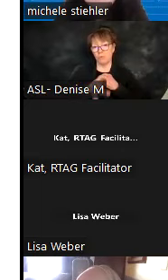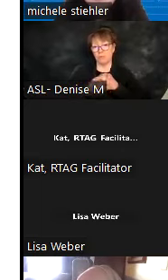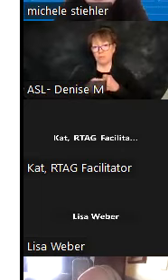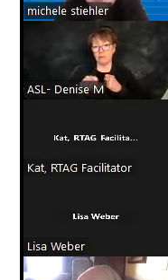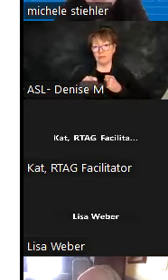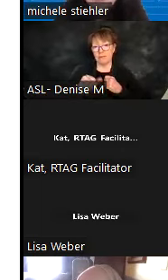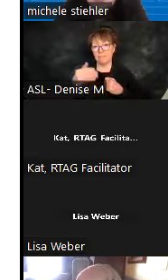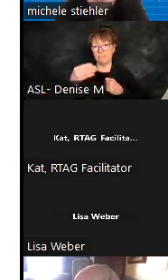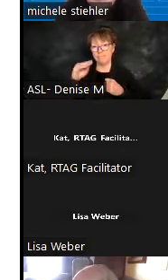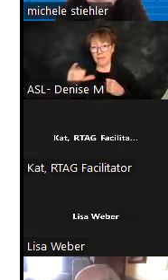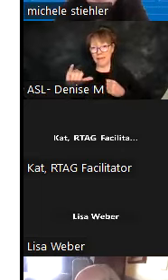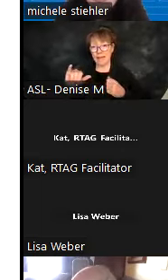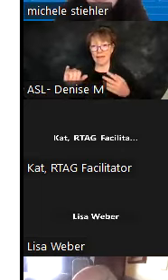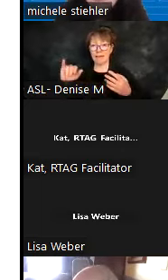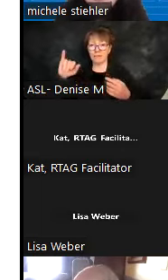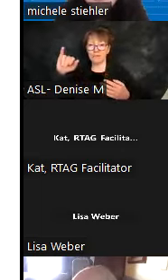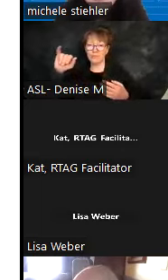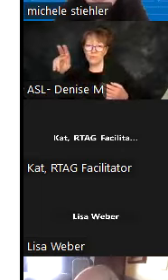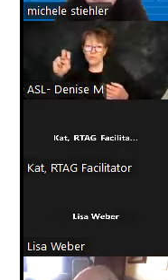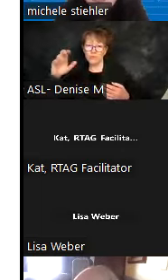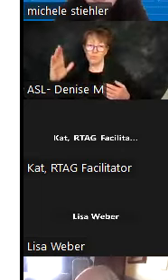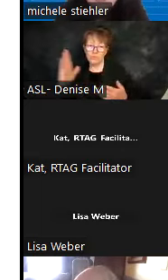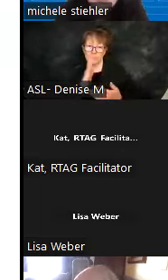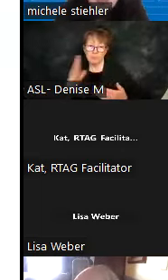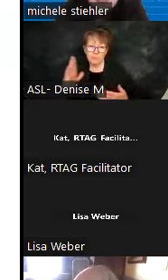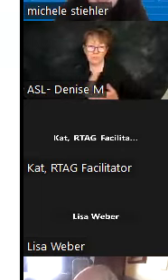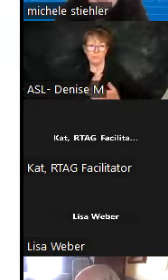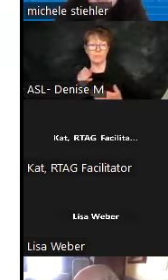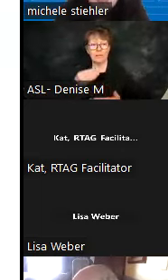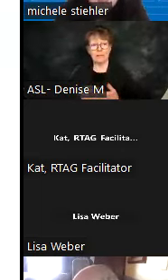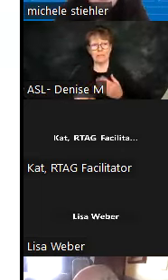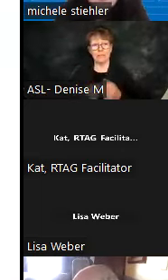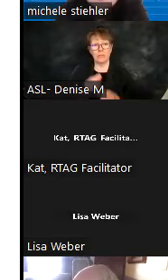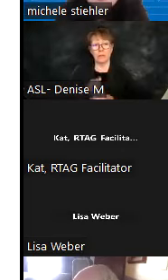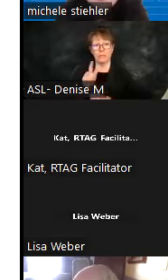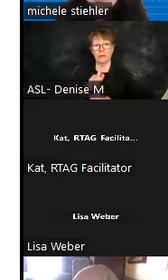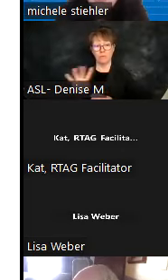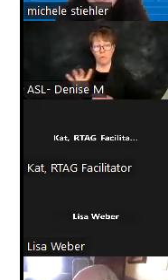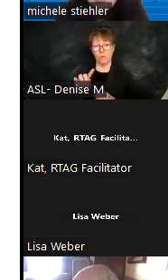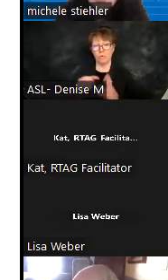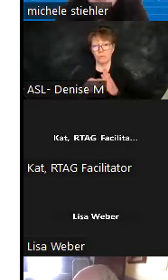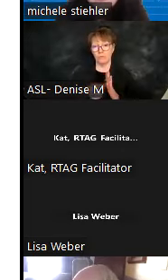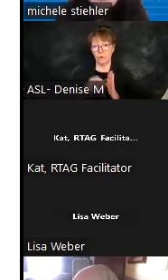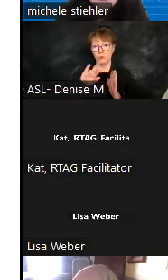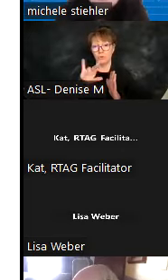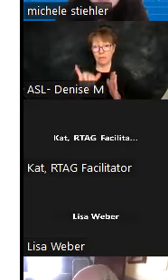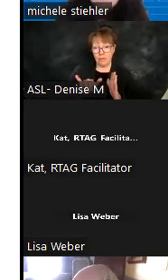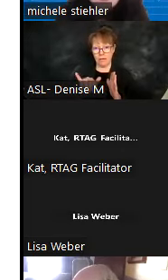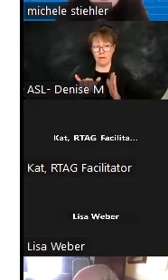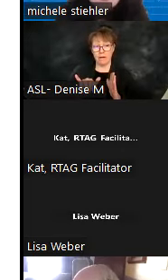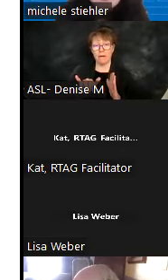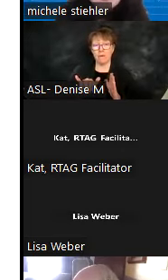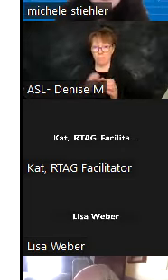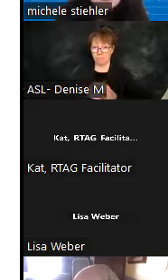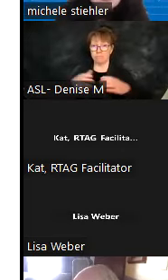In fiscal year 24, which begins in July, we will see a significant increase to our